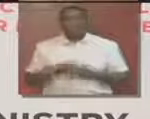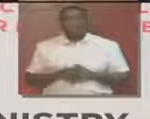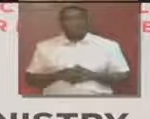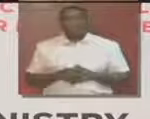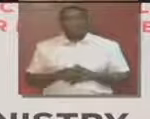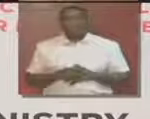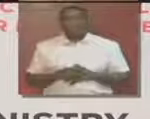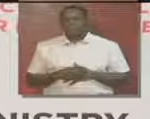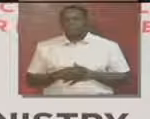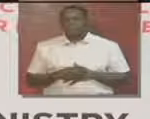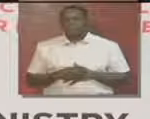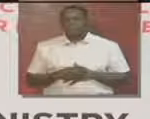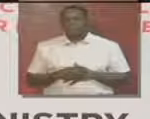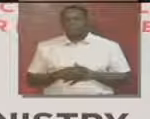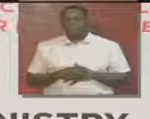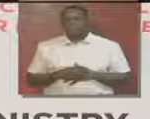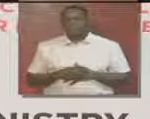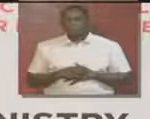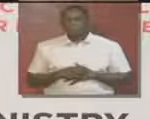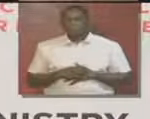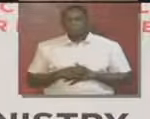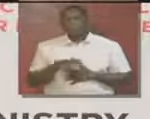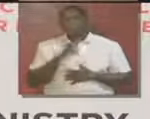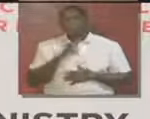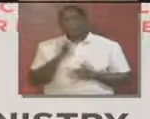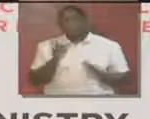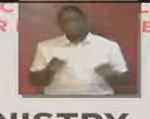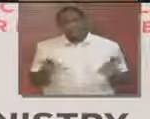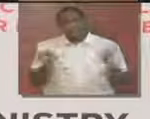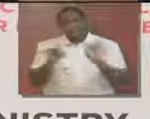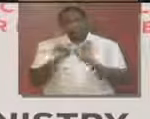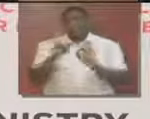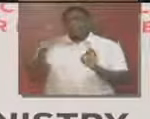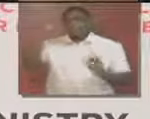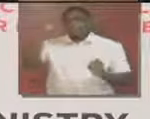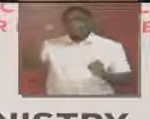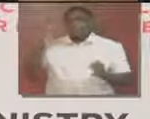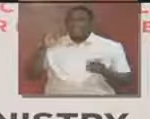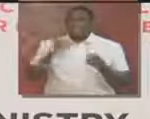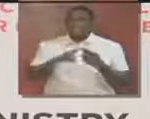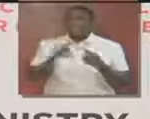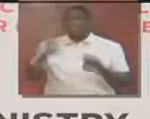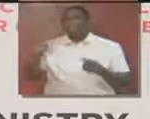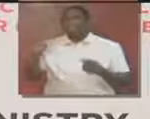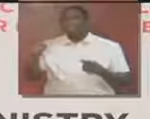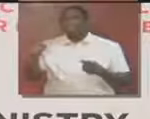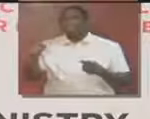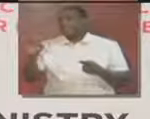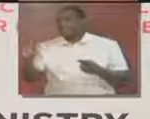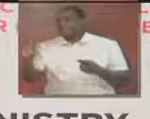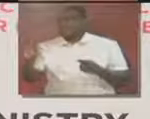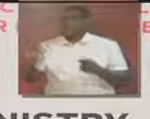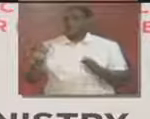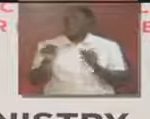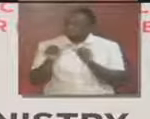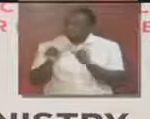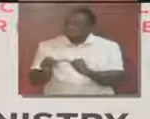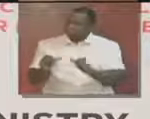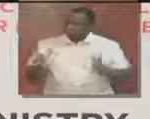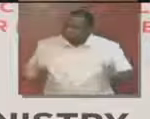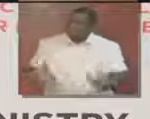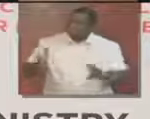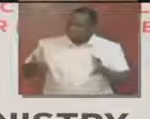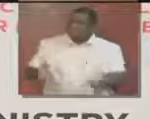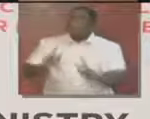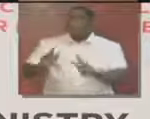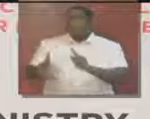So it's really important, again, as I think has been echoed by the Minister and by the CMO, to continue to encourage the population to continue to do what it's doing